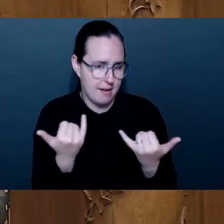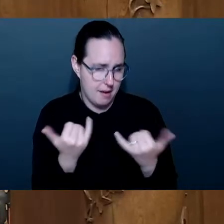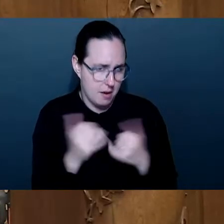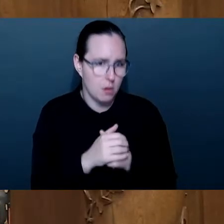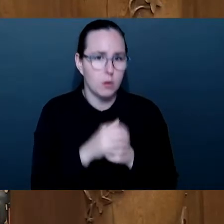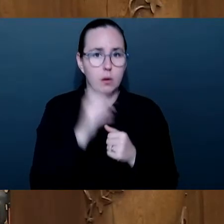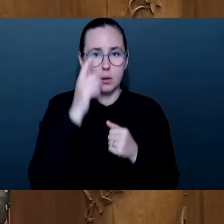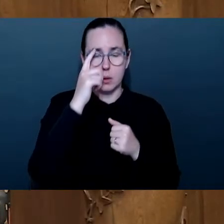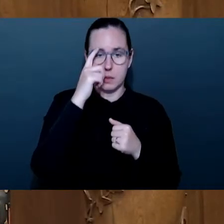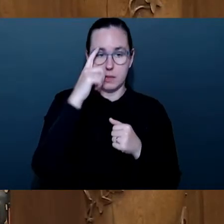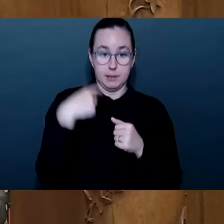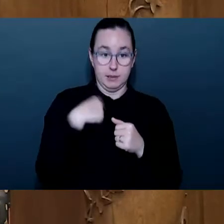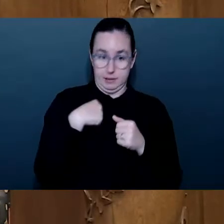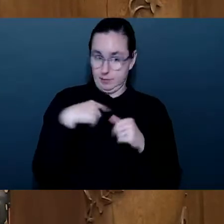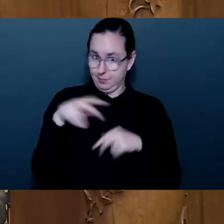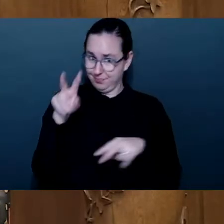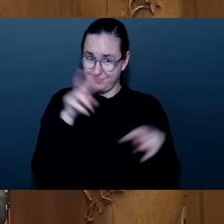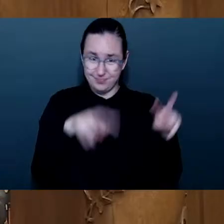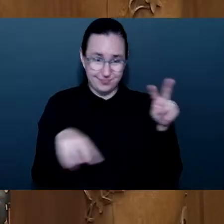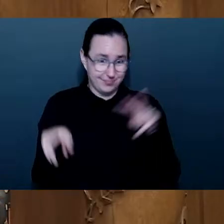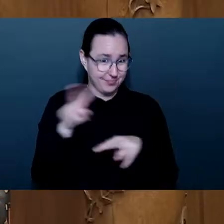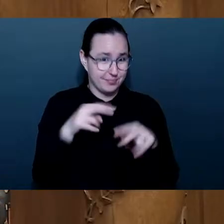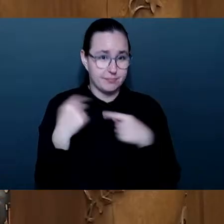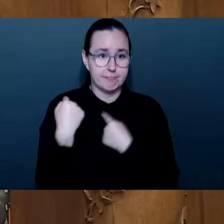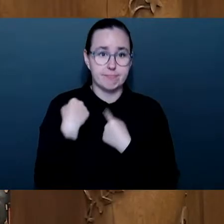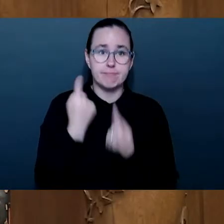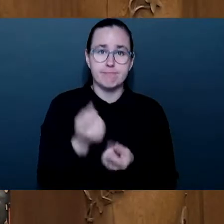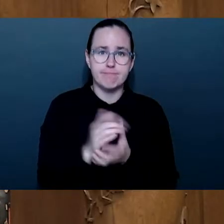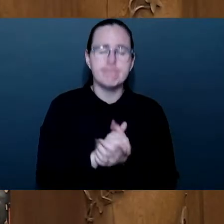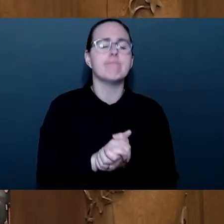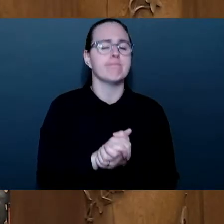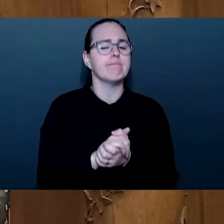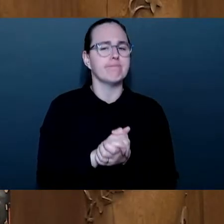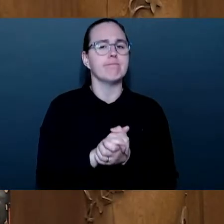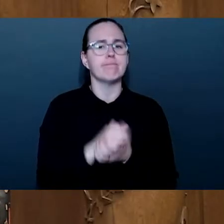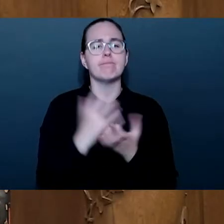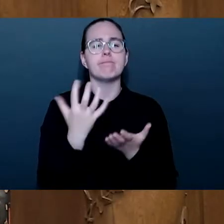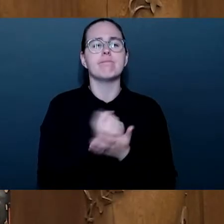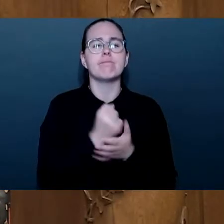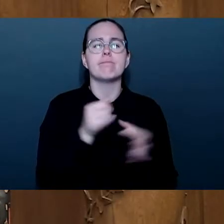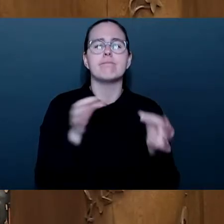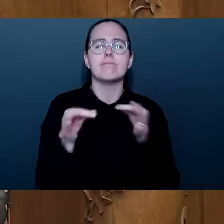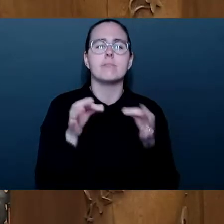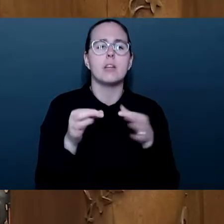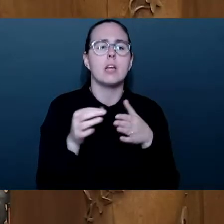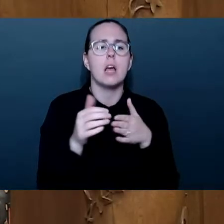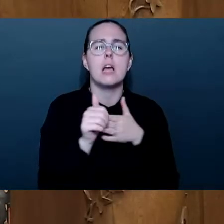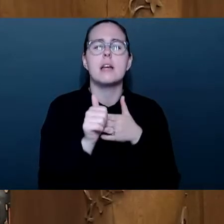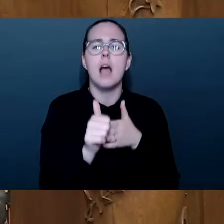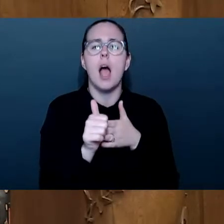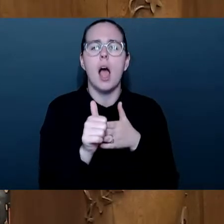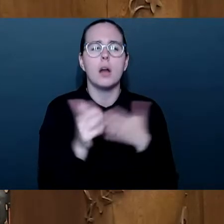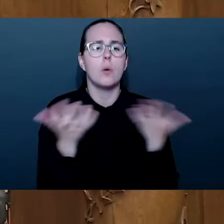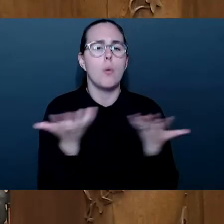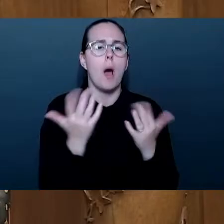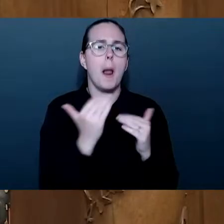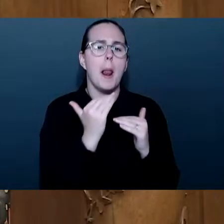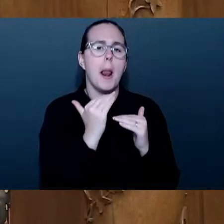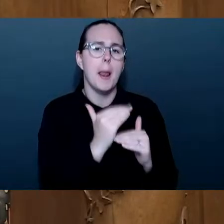to provide guidance to the House on limitations attached to private members' bills for the benefit of all